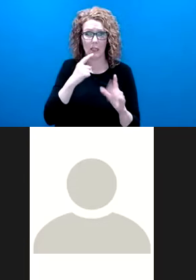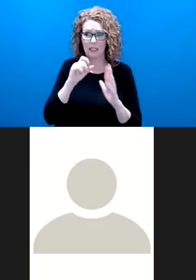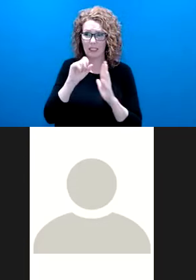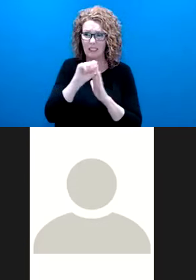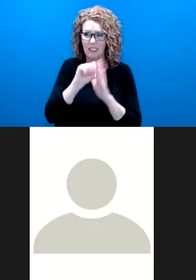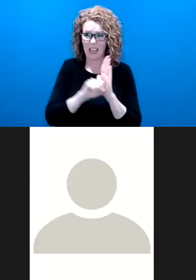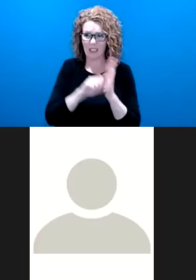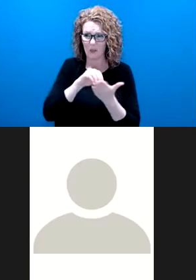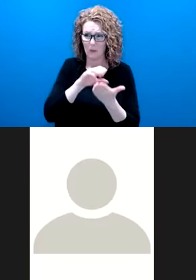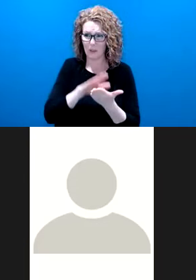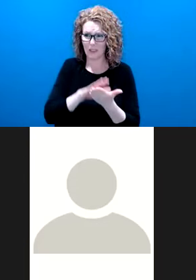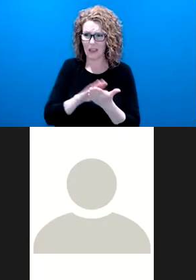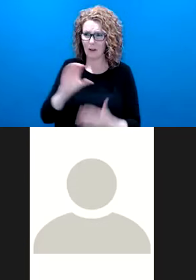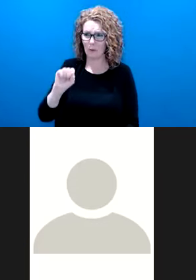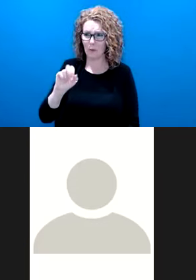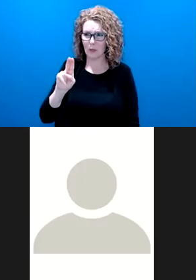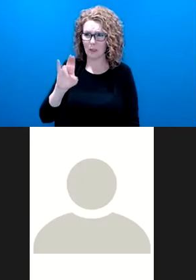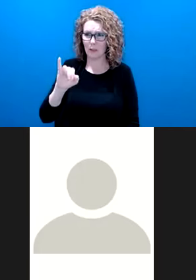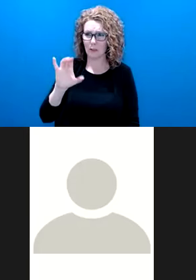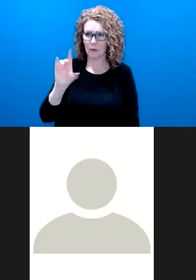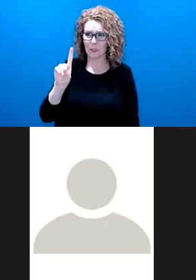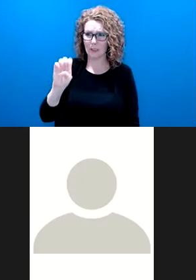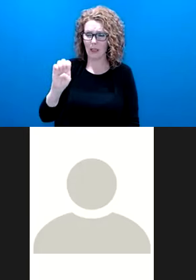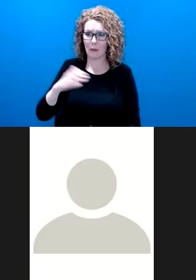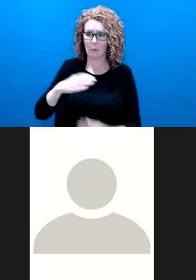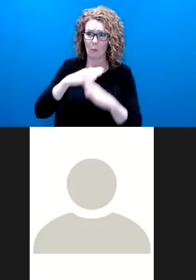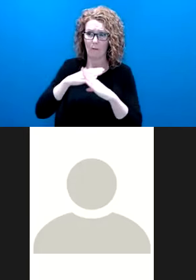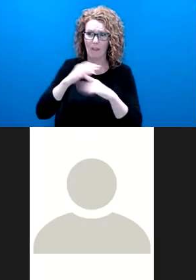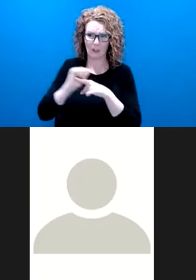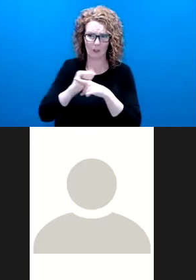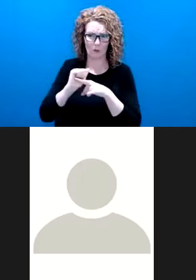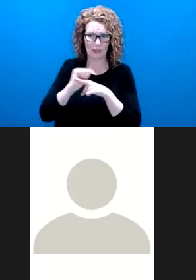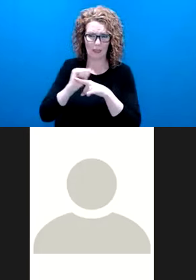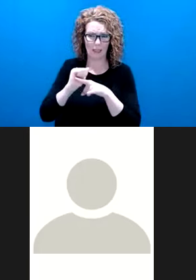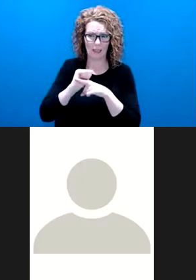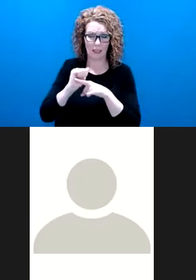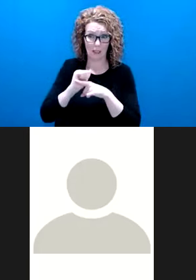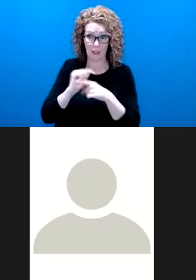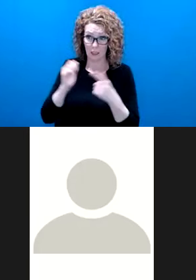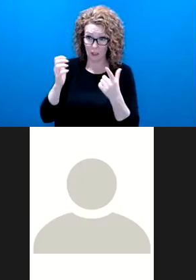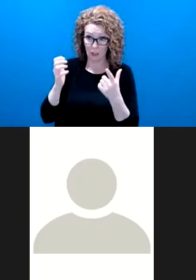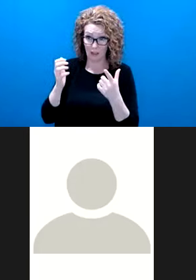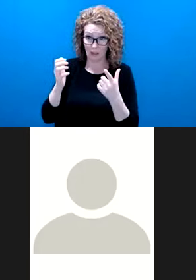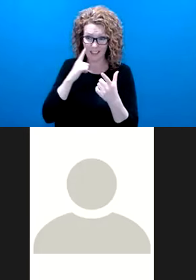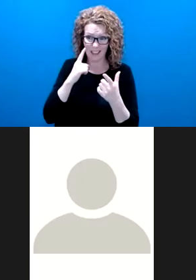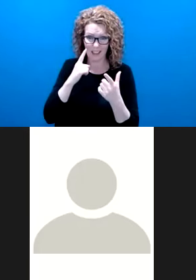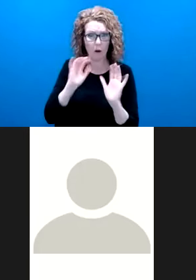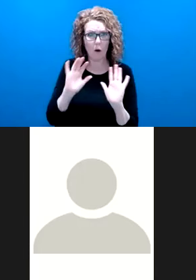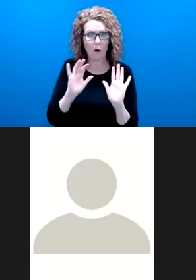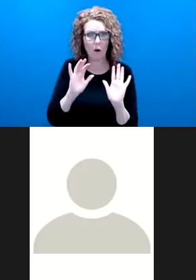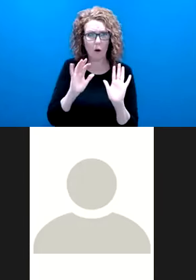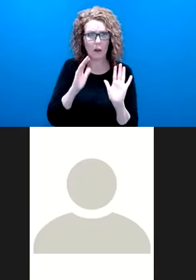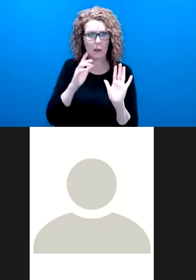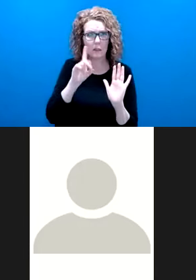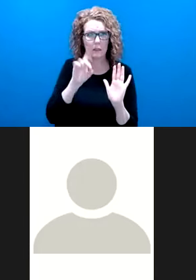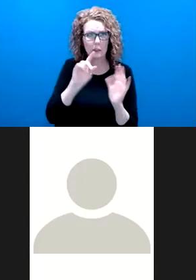the suicide prevention training. And would I be correct that you want to cite, oh, wait, did you